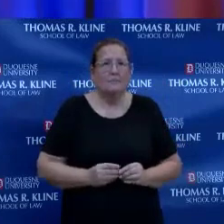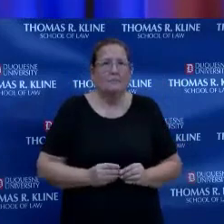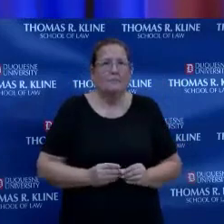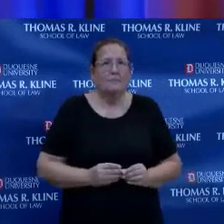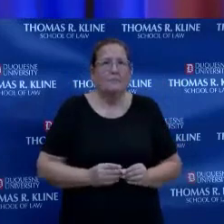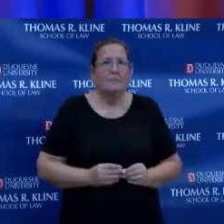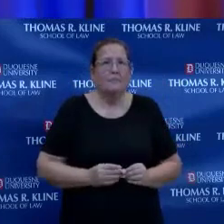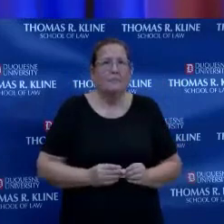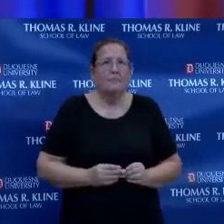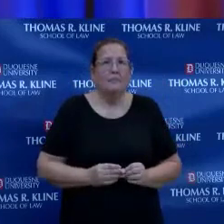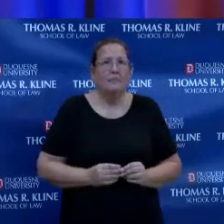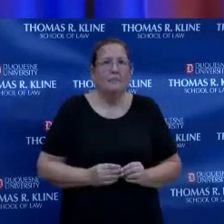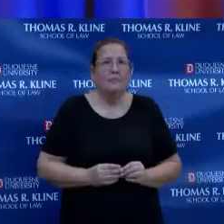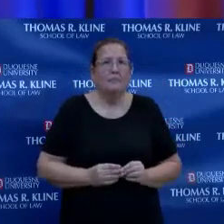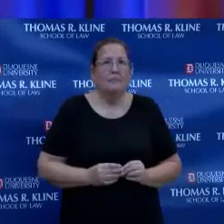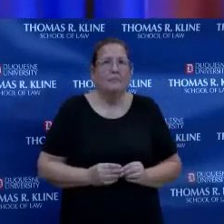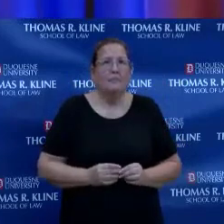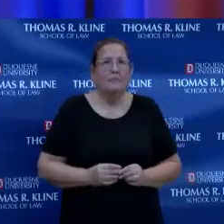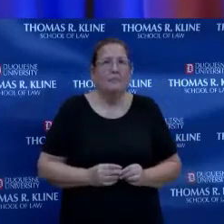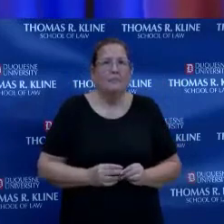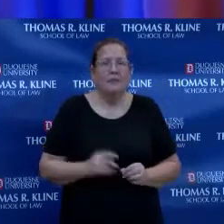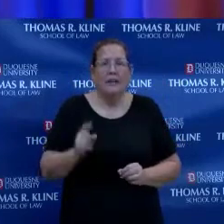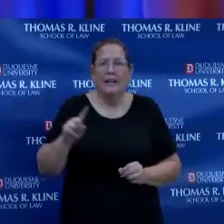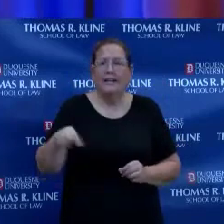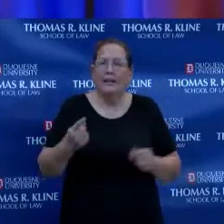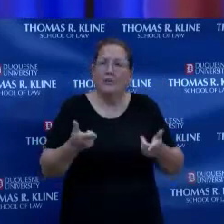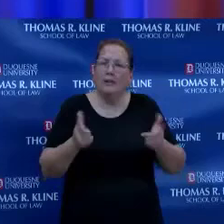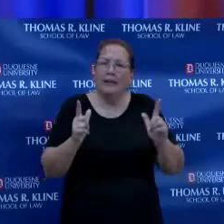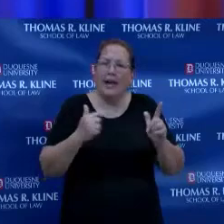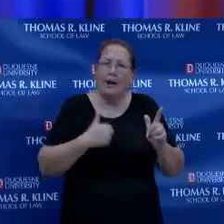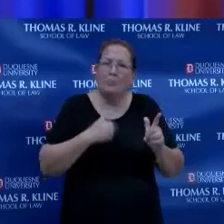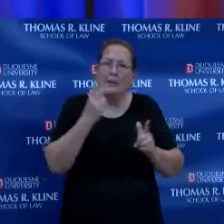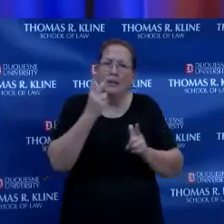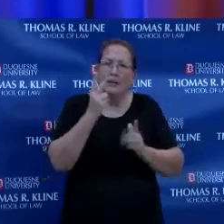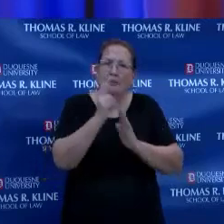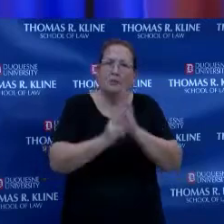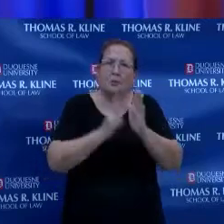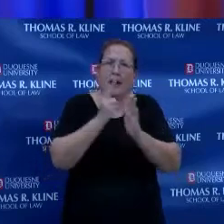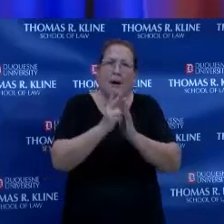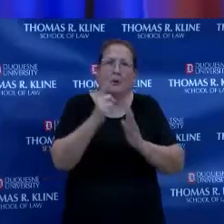President Gormley only allowed me 2 hours for this speech.